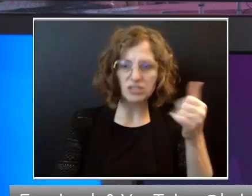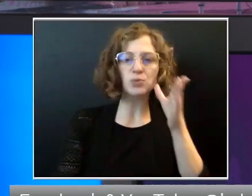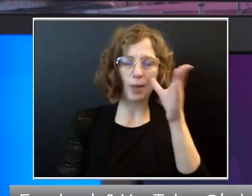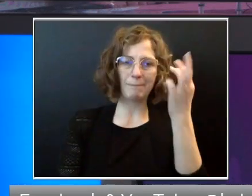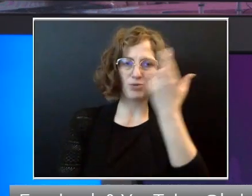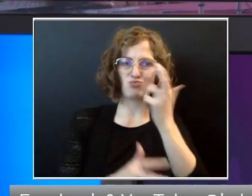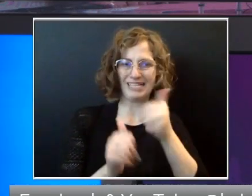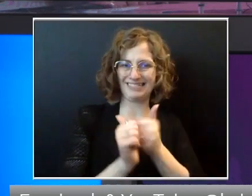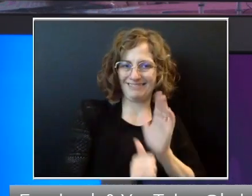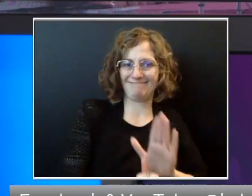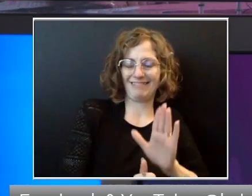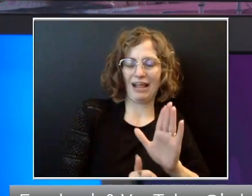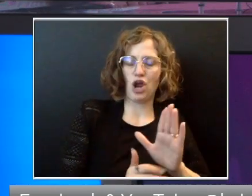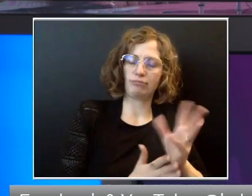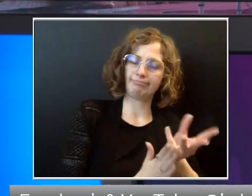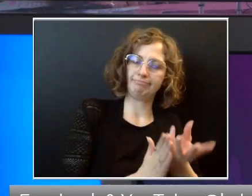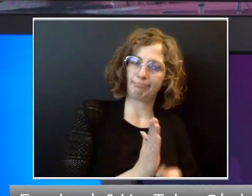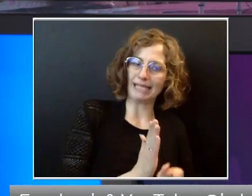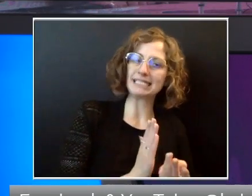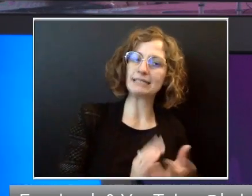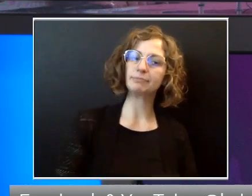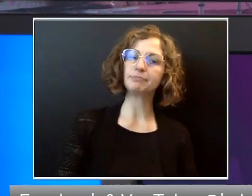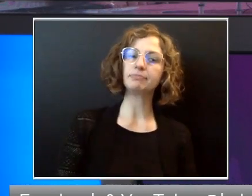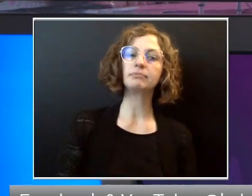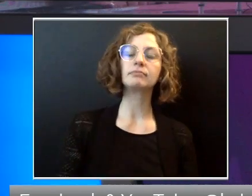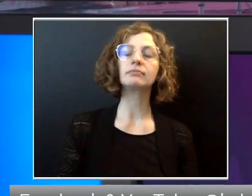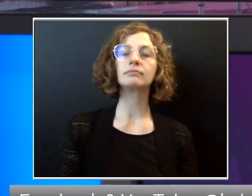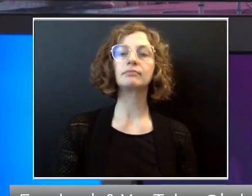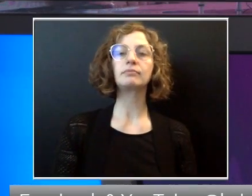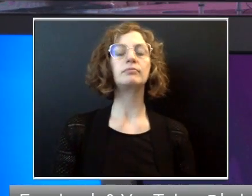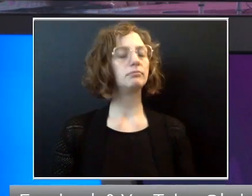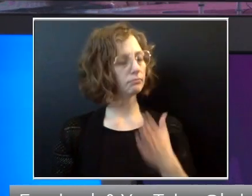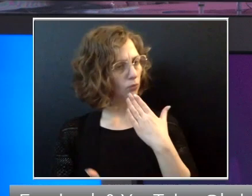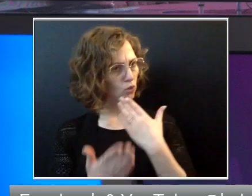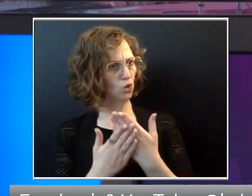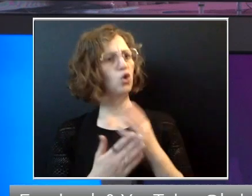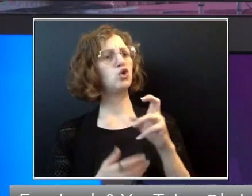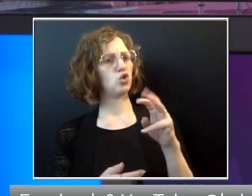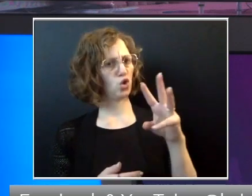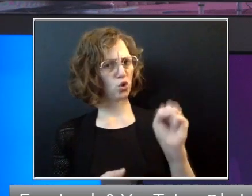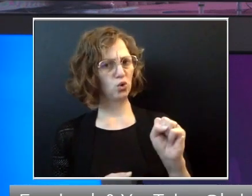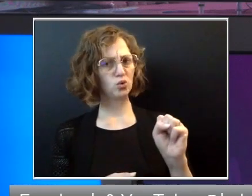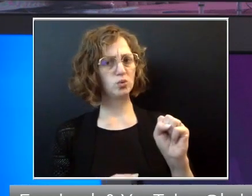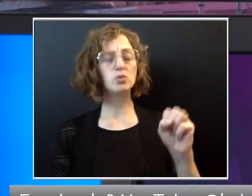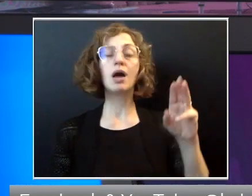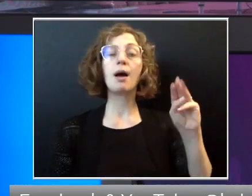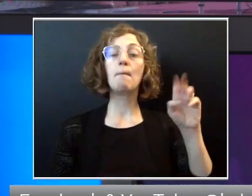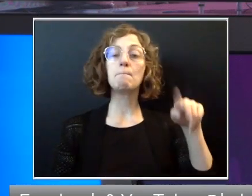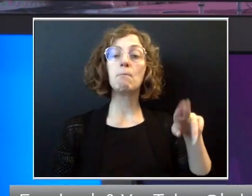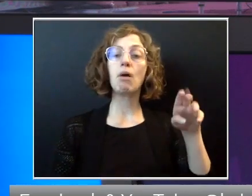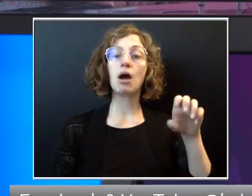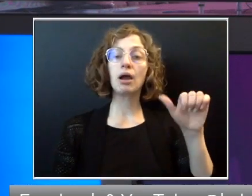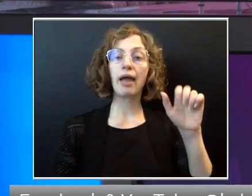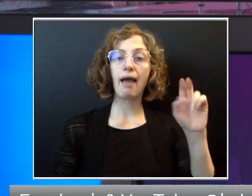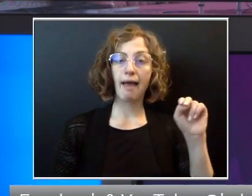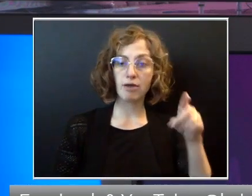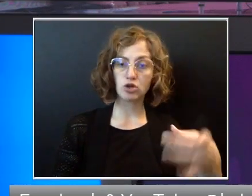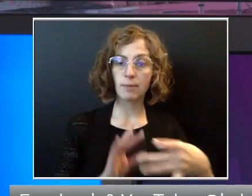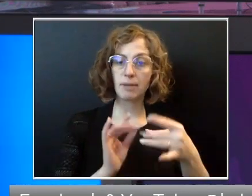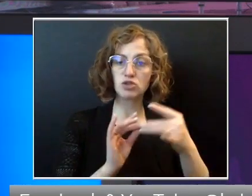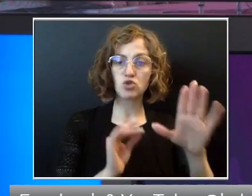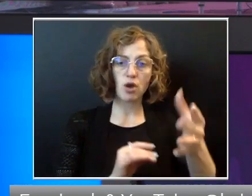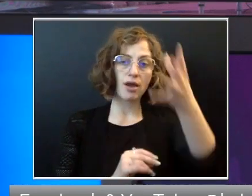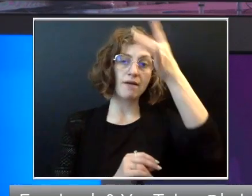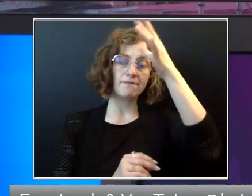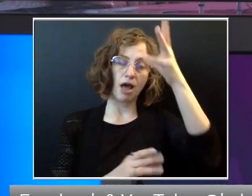about when we are talking about something so serious. And Marque Ann, you mentioned your father died when you were just 2 years old. And before the program started, we were talking about,